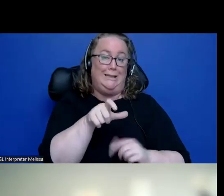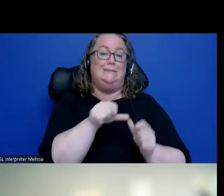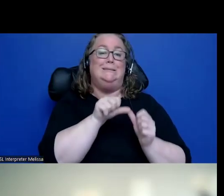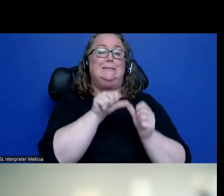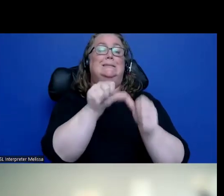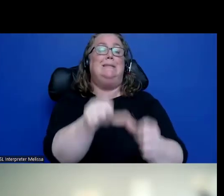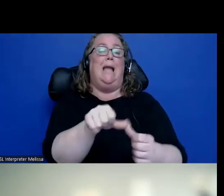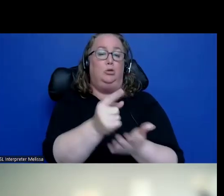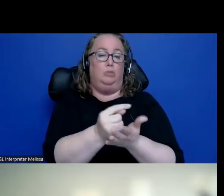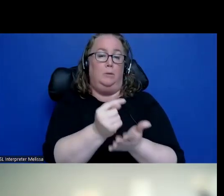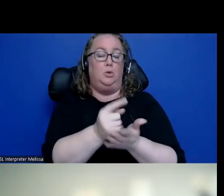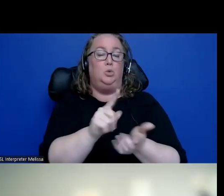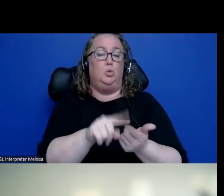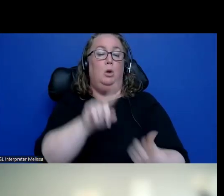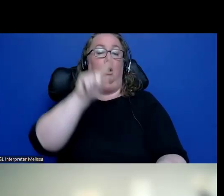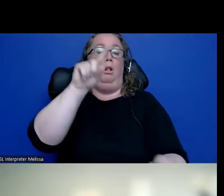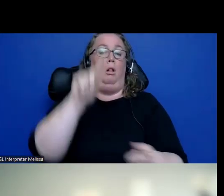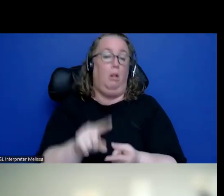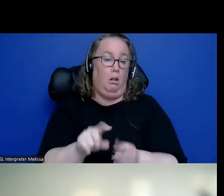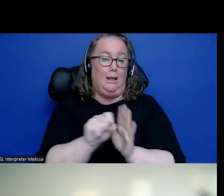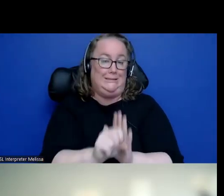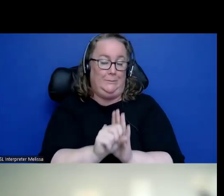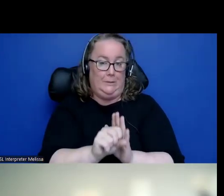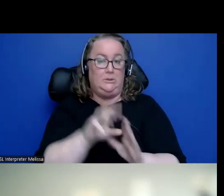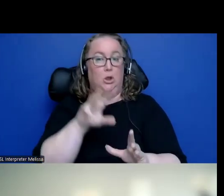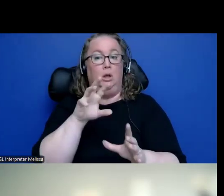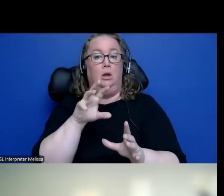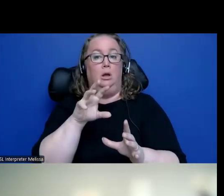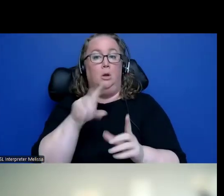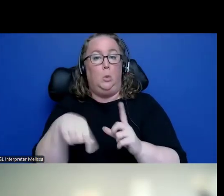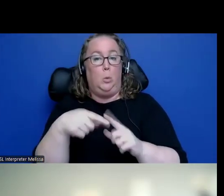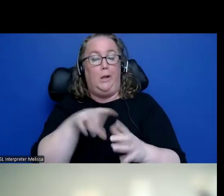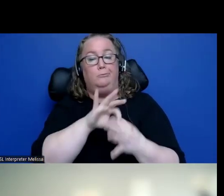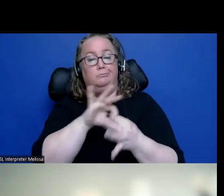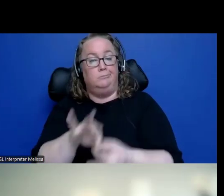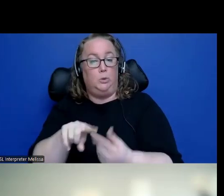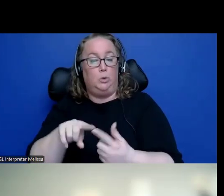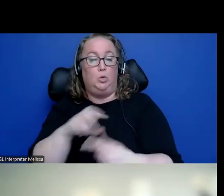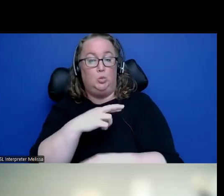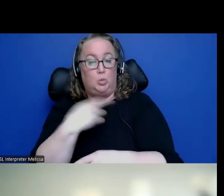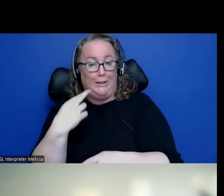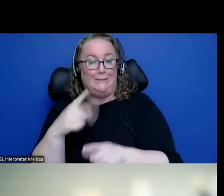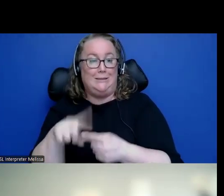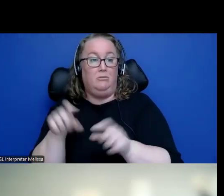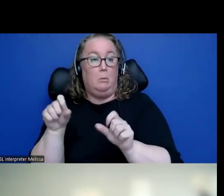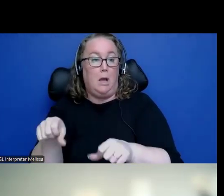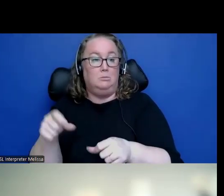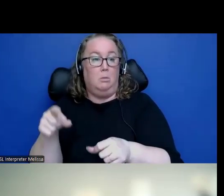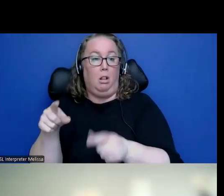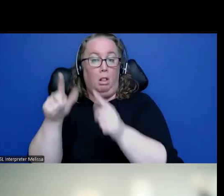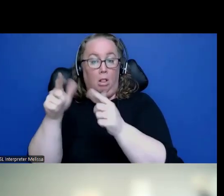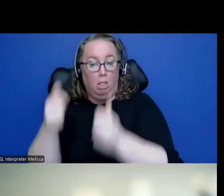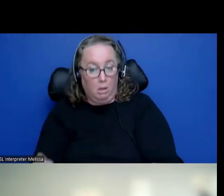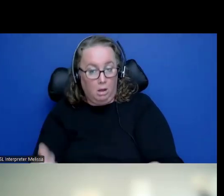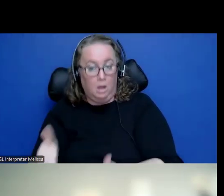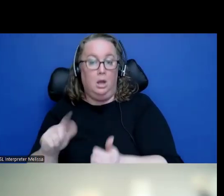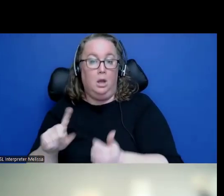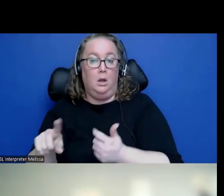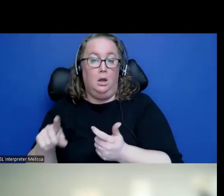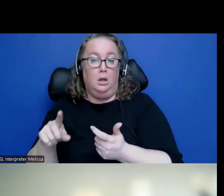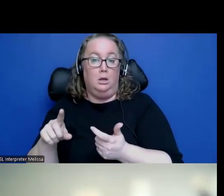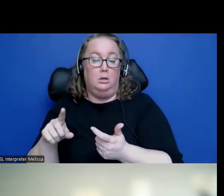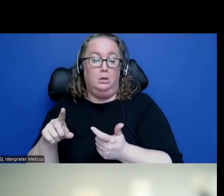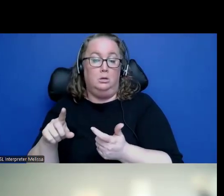alleviate symptoms resulting in risk of irreversible deterioration while they are awaiting a court hearing